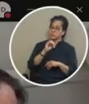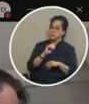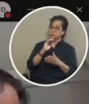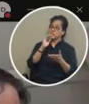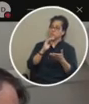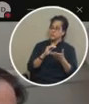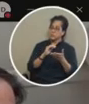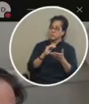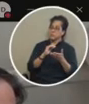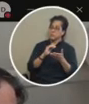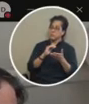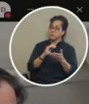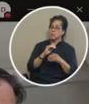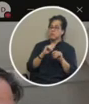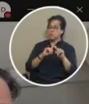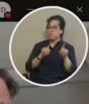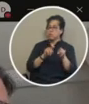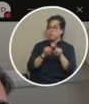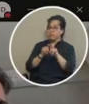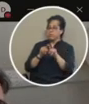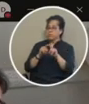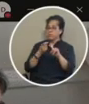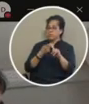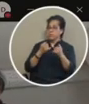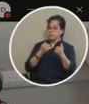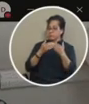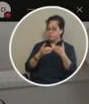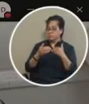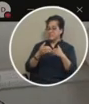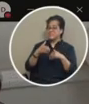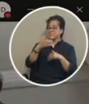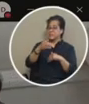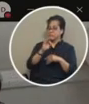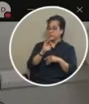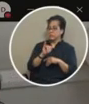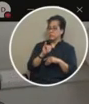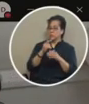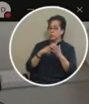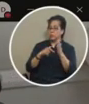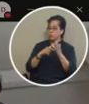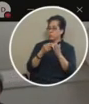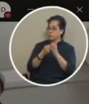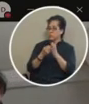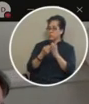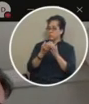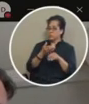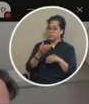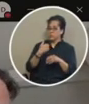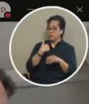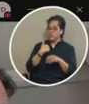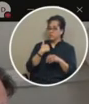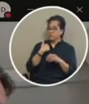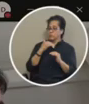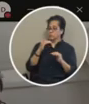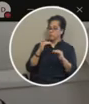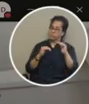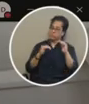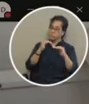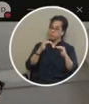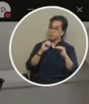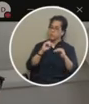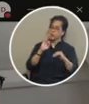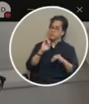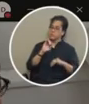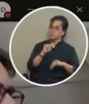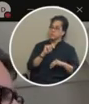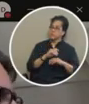reduction we're looking at, but also how going forward into the next fiscal year, what resources do we have available to help offset the impact of next